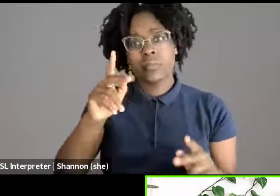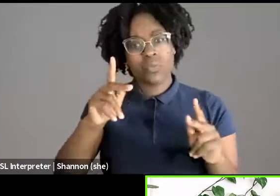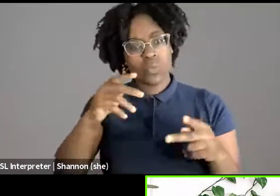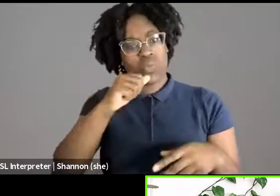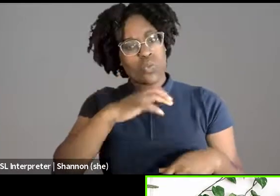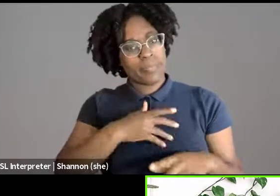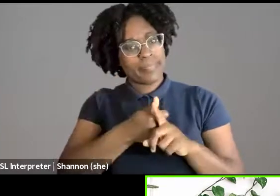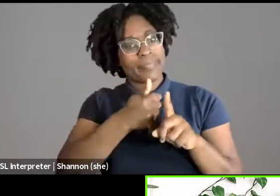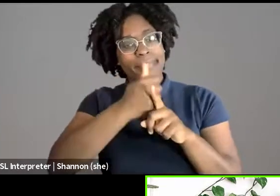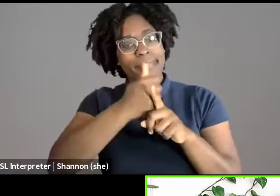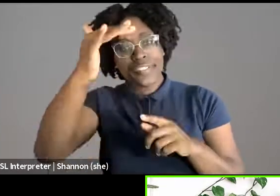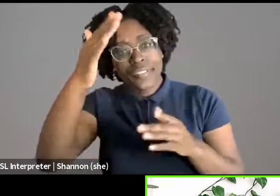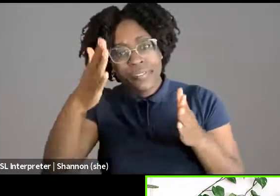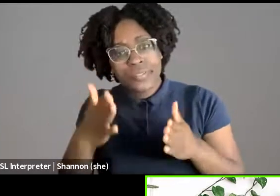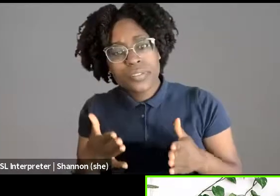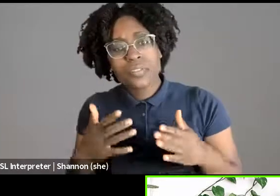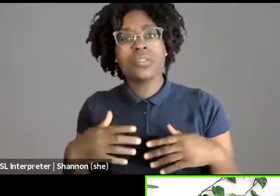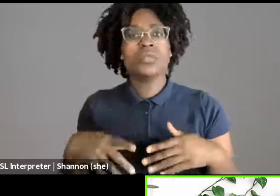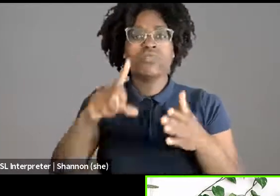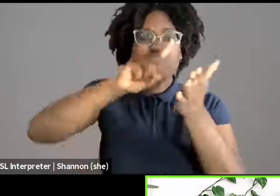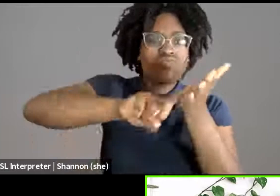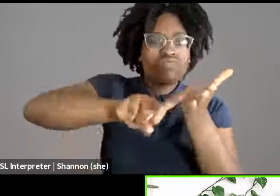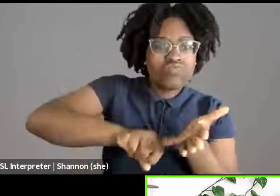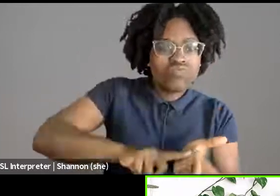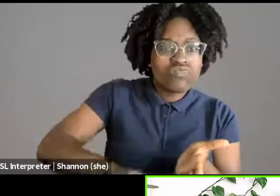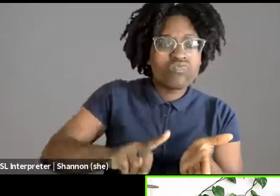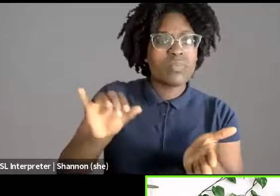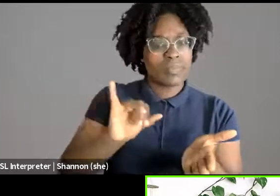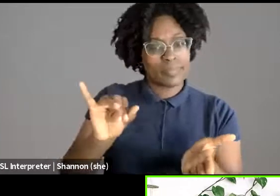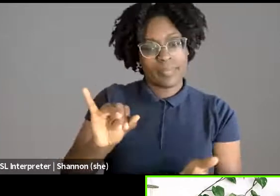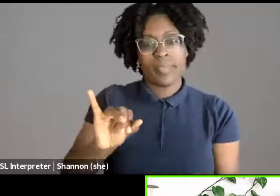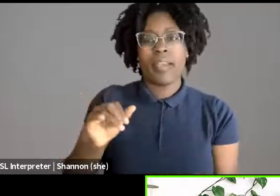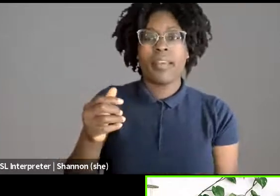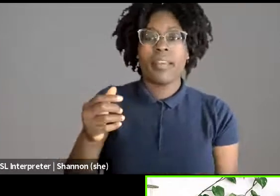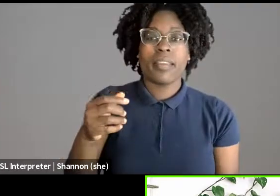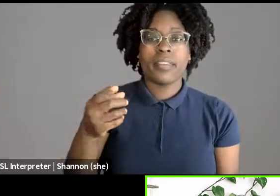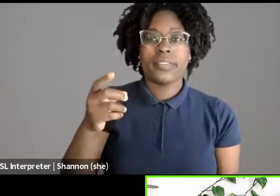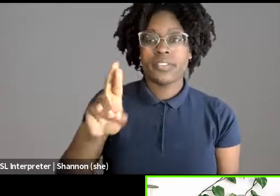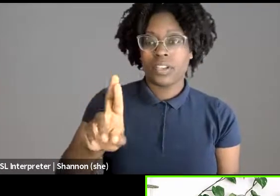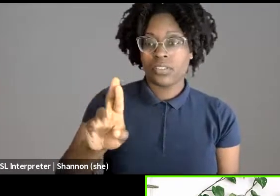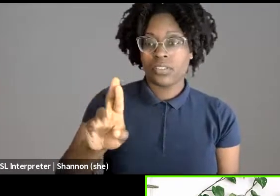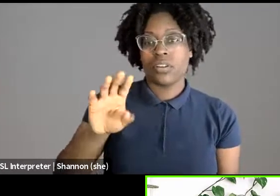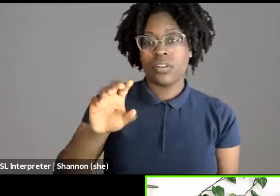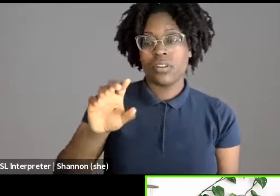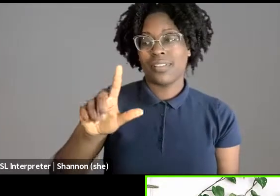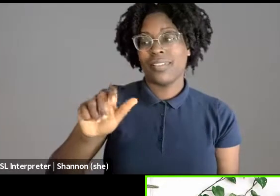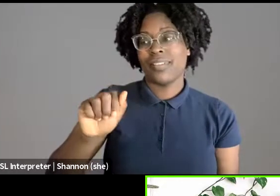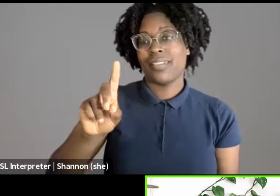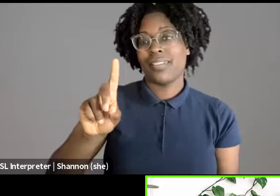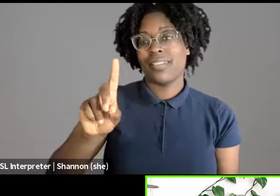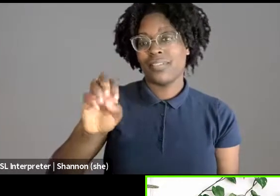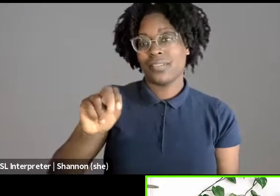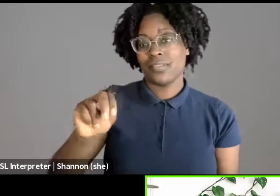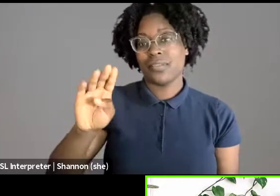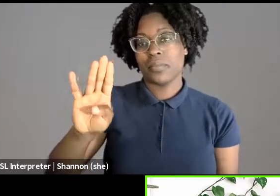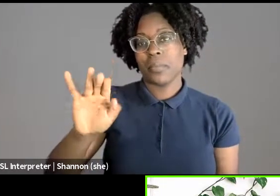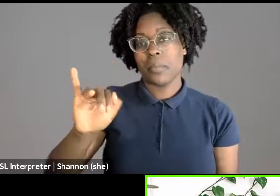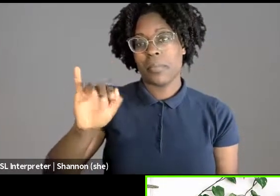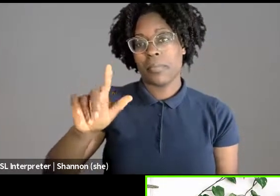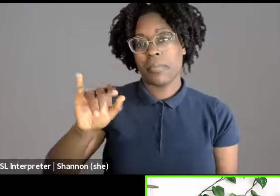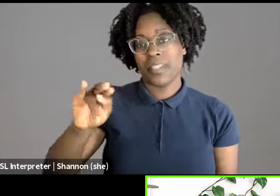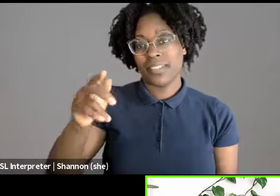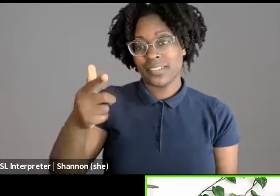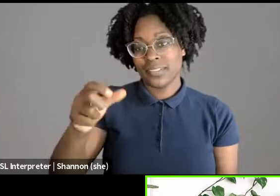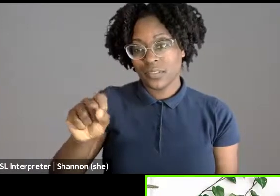as Gloria Ladson Billings and Geneva Gay. And they're both still alive, by the way, amazing Mm.